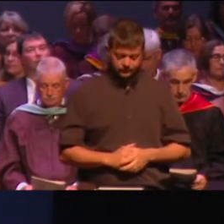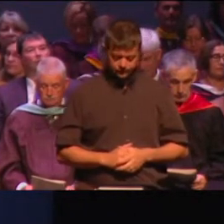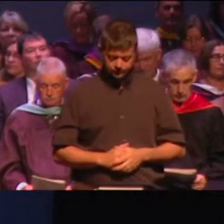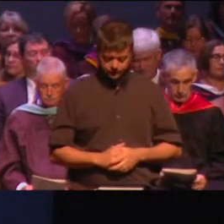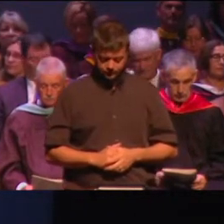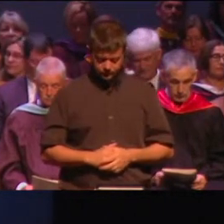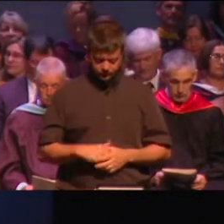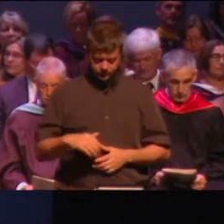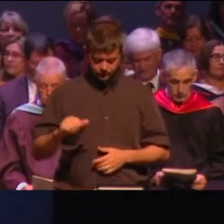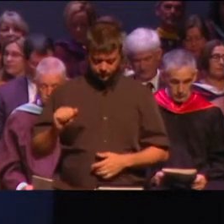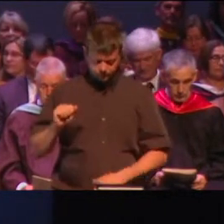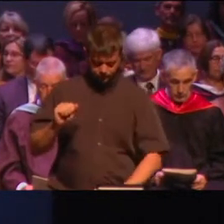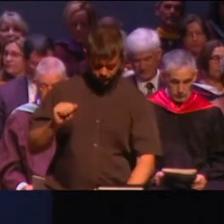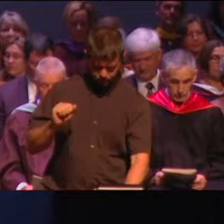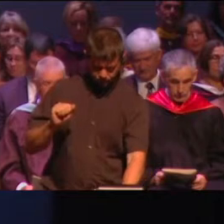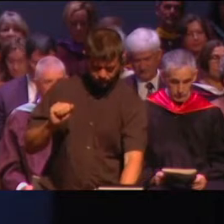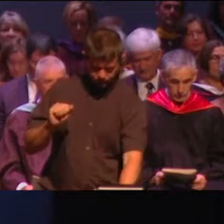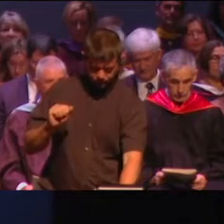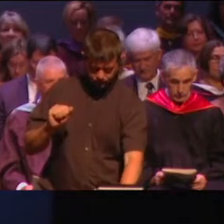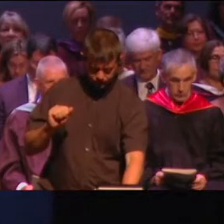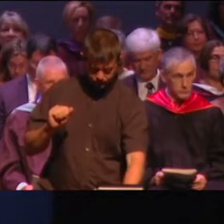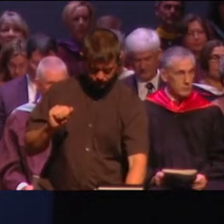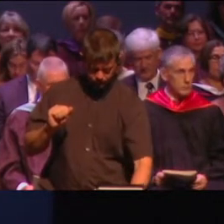Audrey L. Capula.